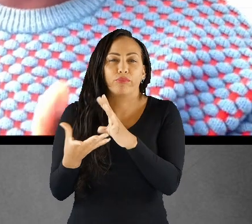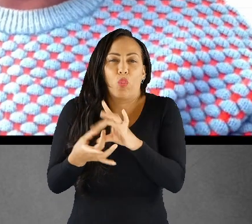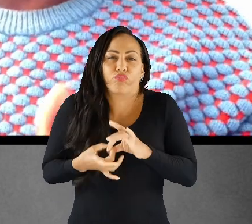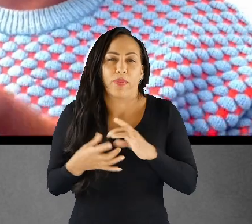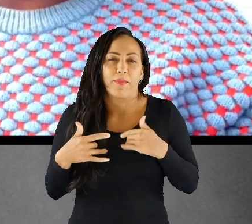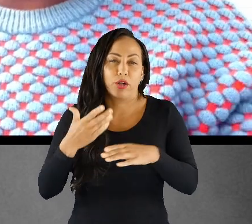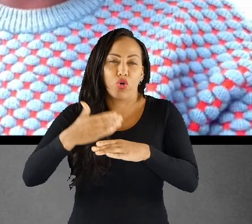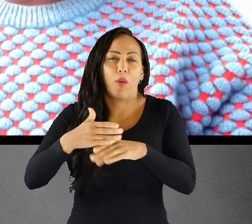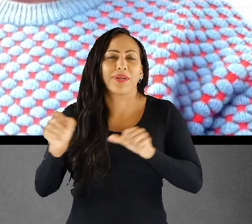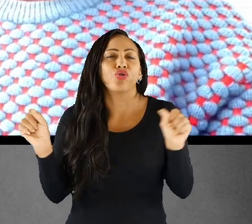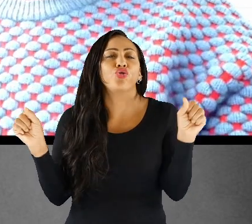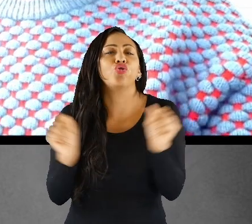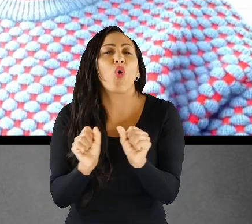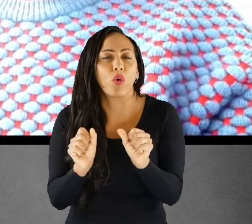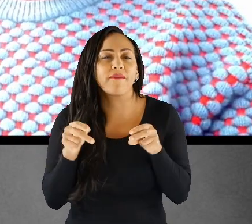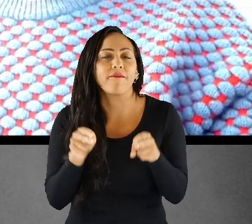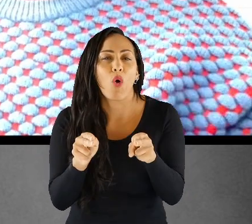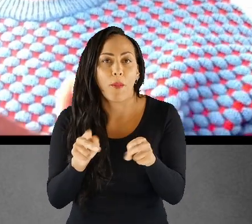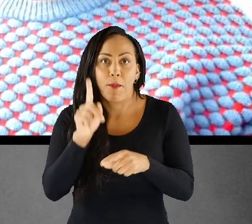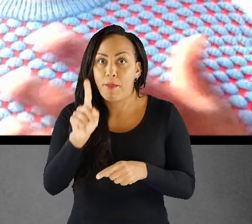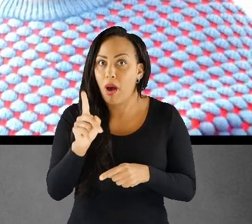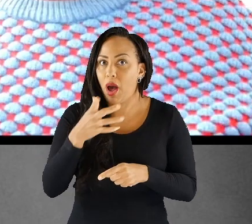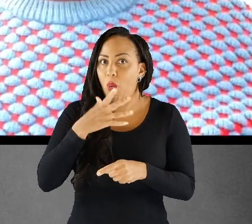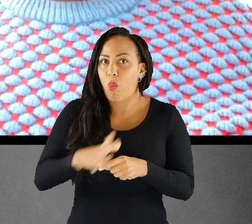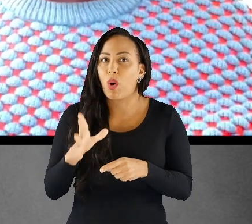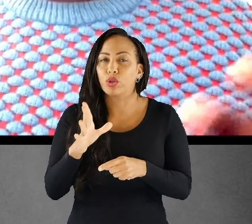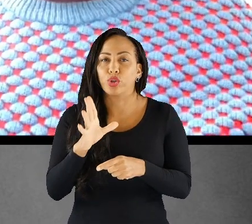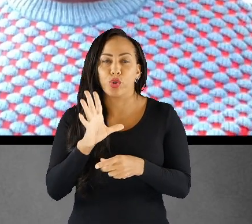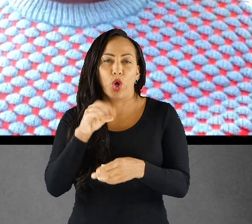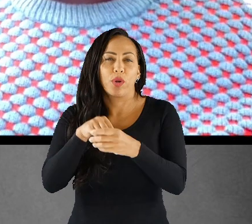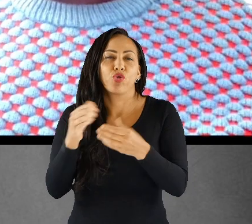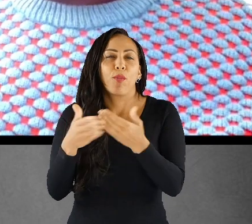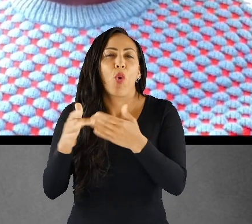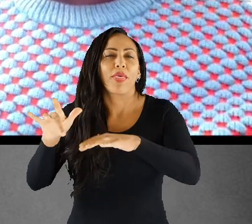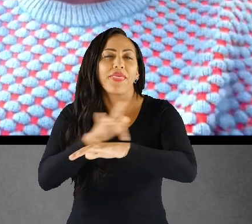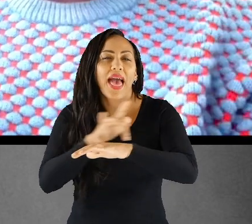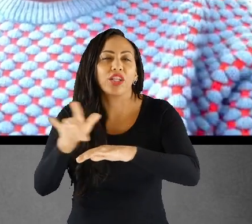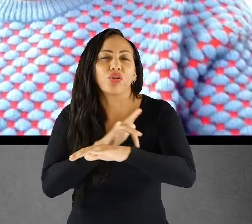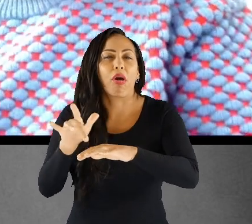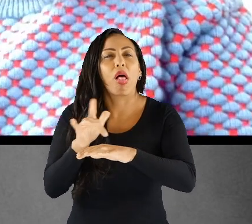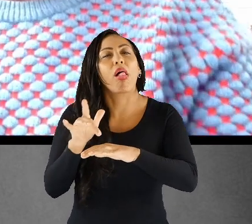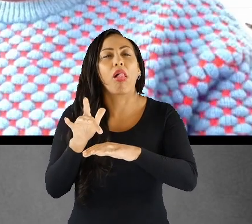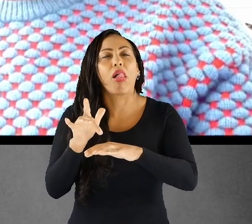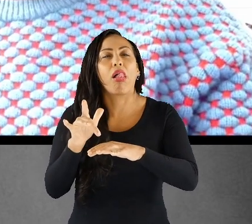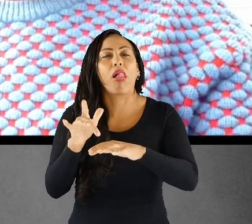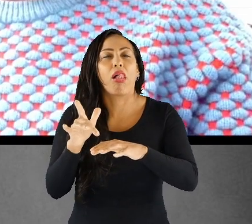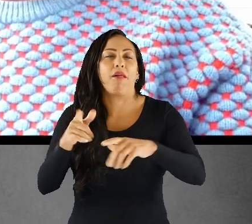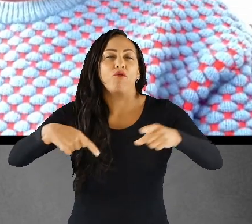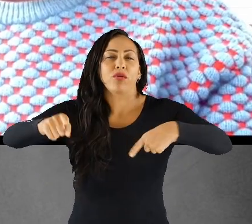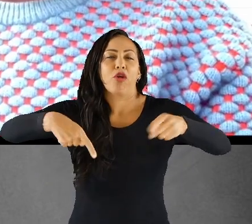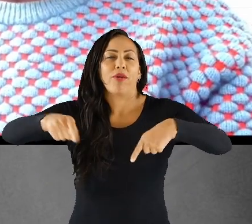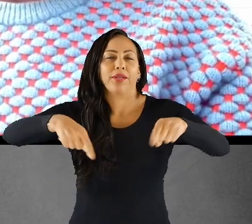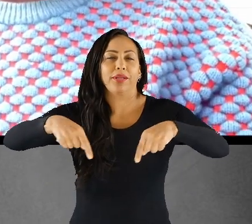job and short form. But I want to go into the theatrical side of directing.